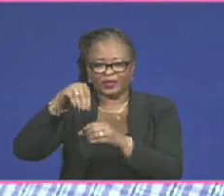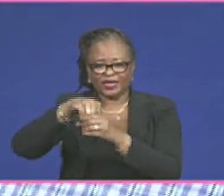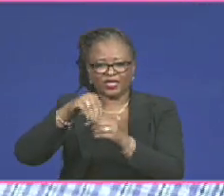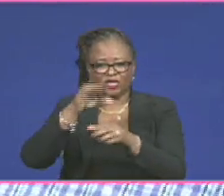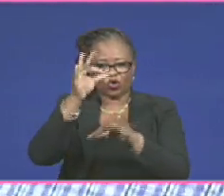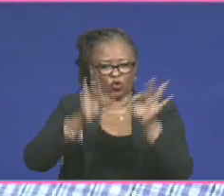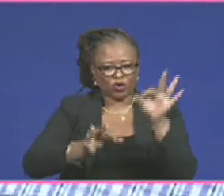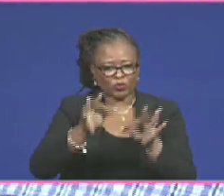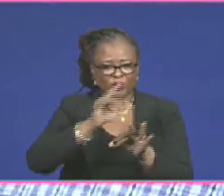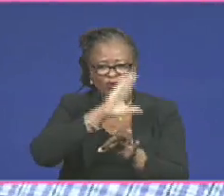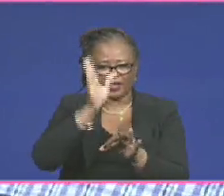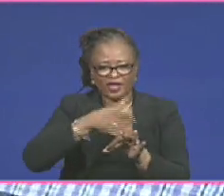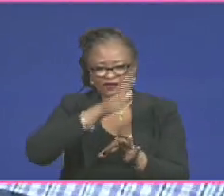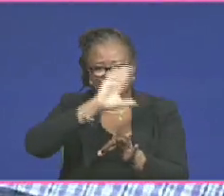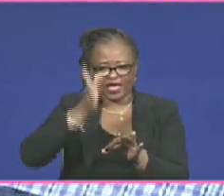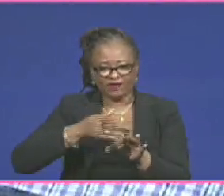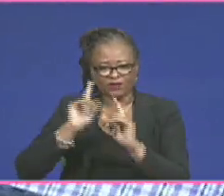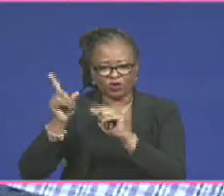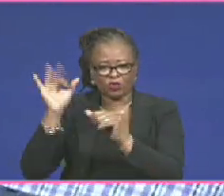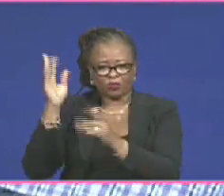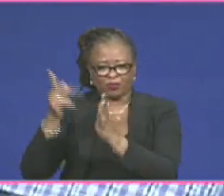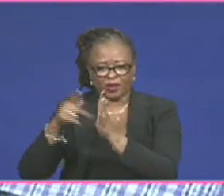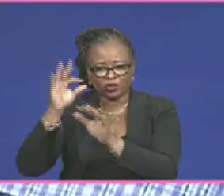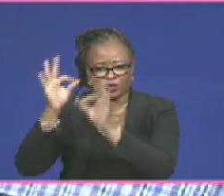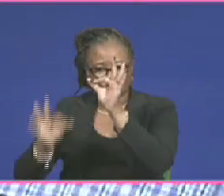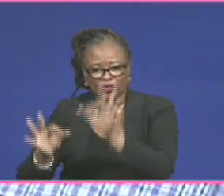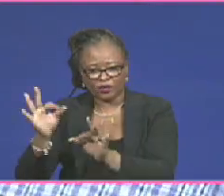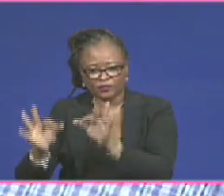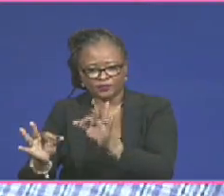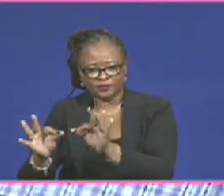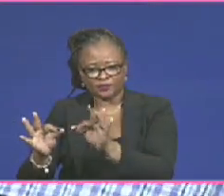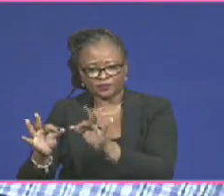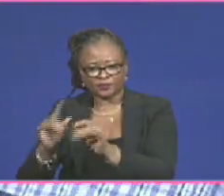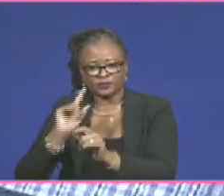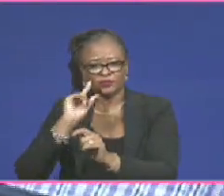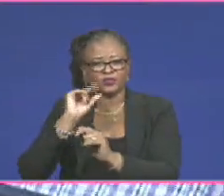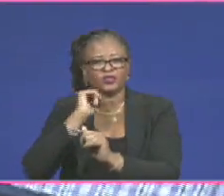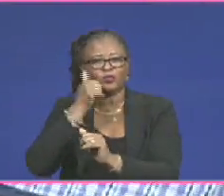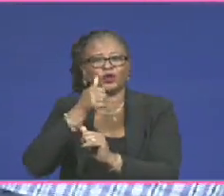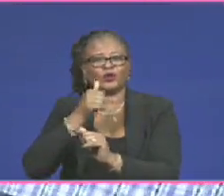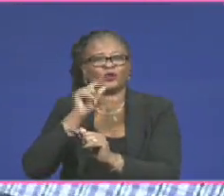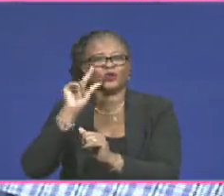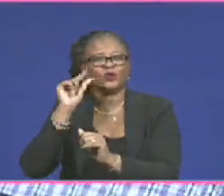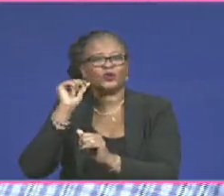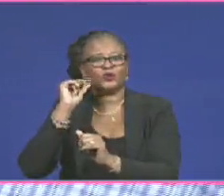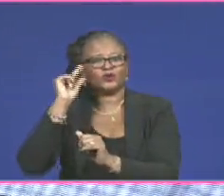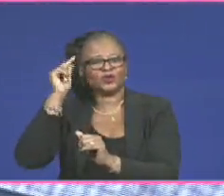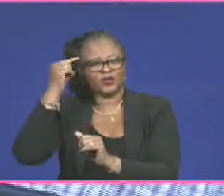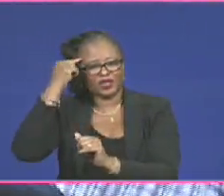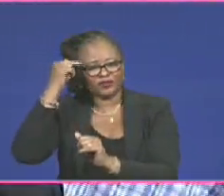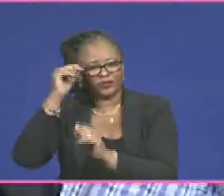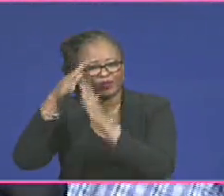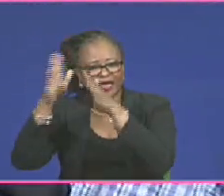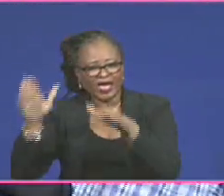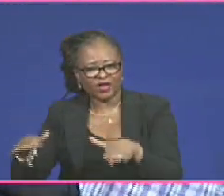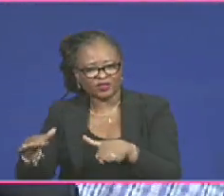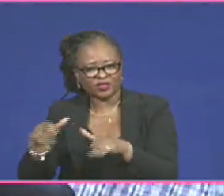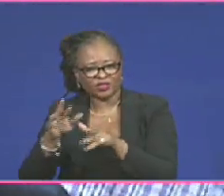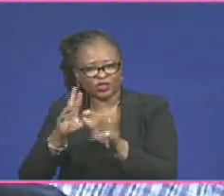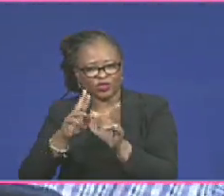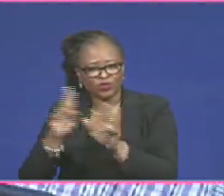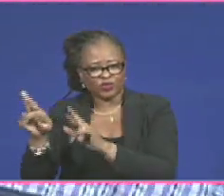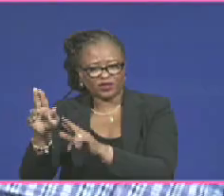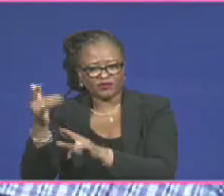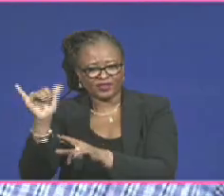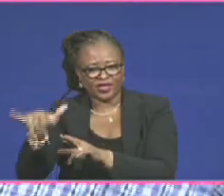will never, ever go to court again. You get sworn in tomorrow, you go to Government House. What's your first order of business after that? Well, there's